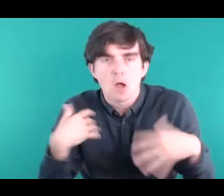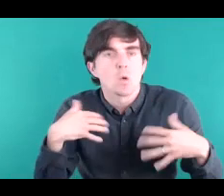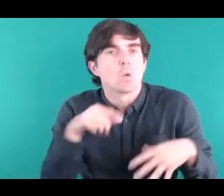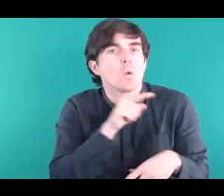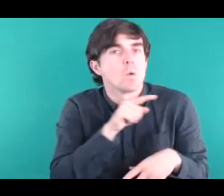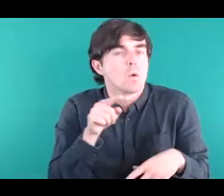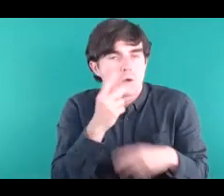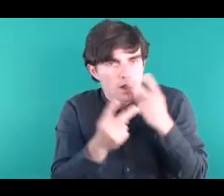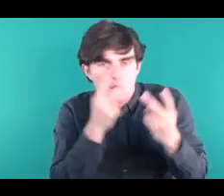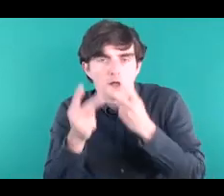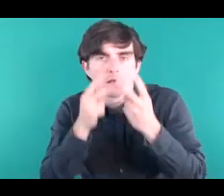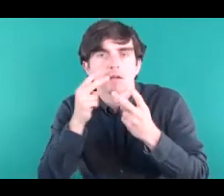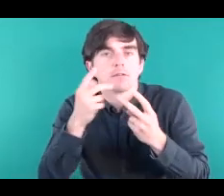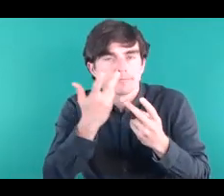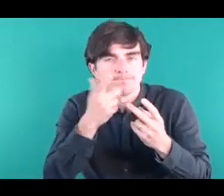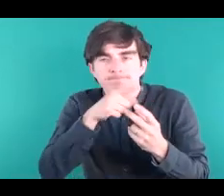and other